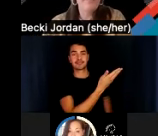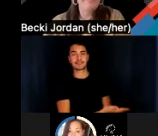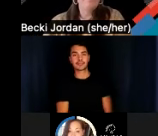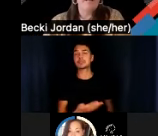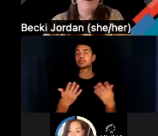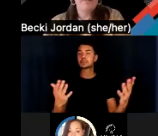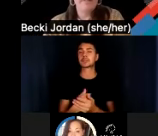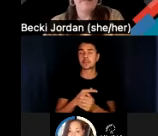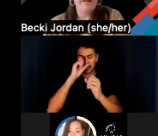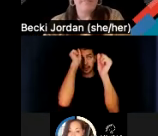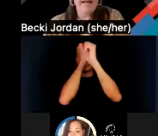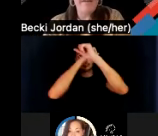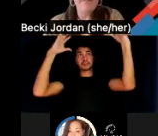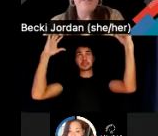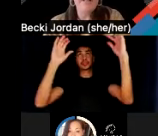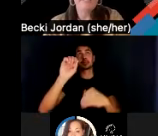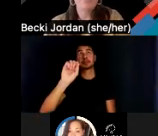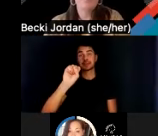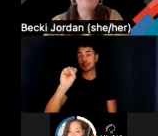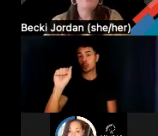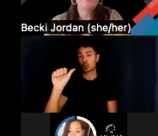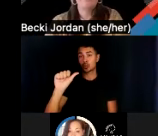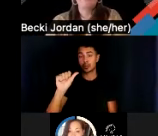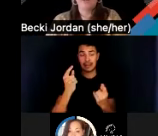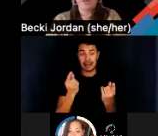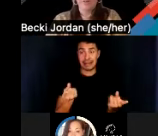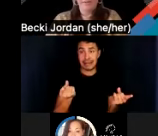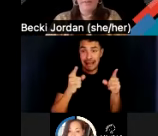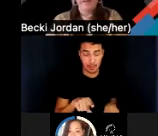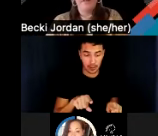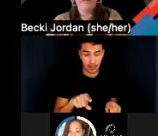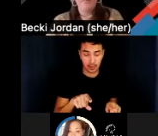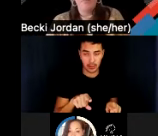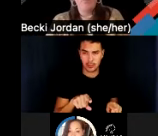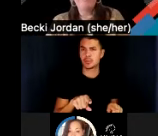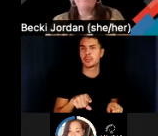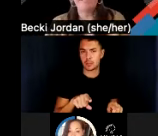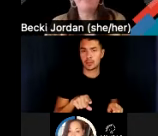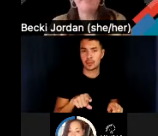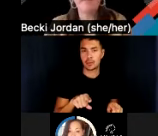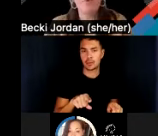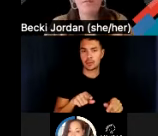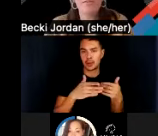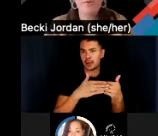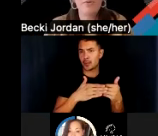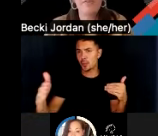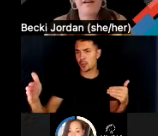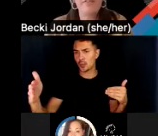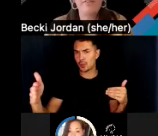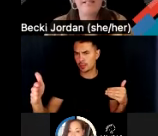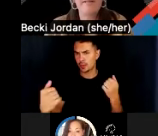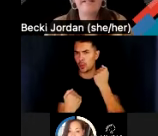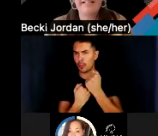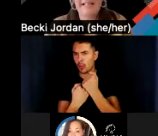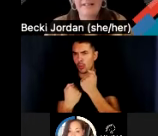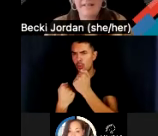So thinking about after a sexual assault has occurred, what kinds of supports do